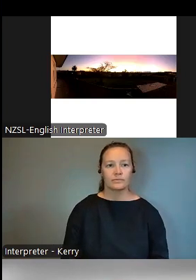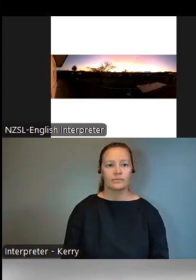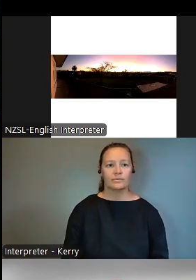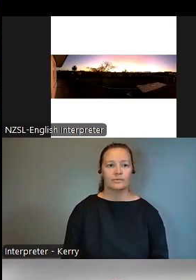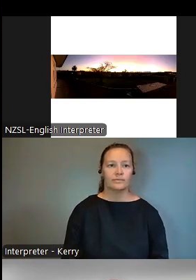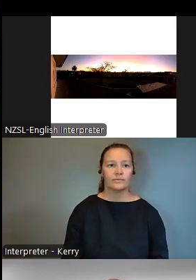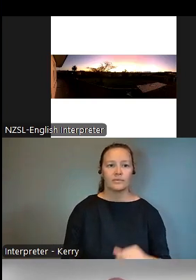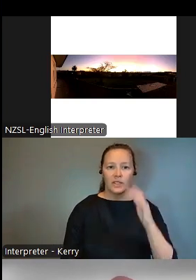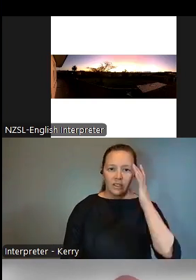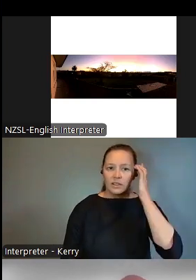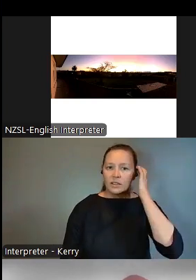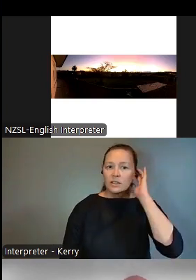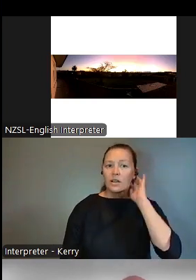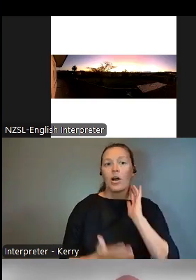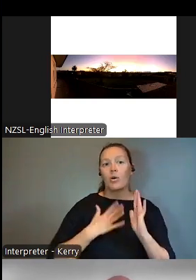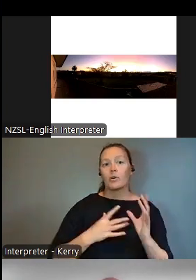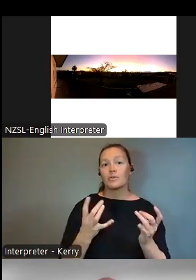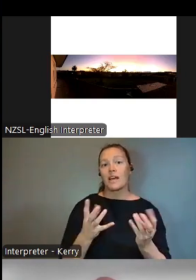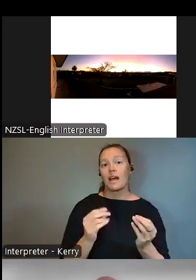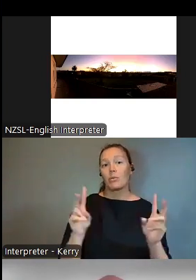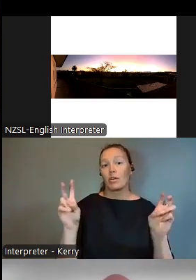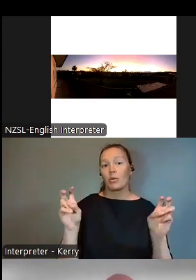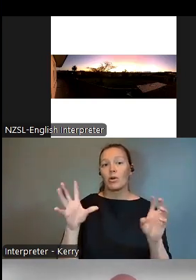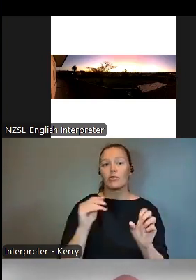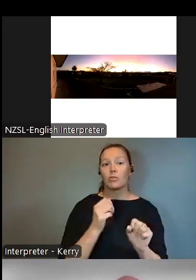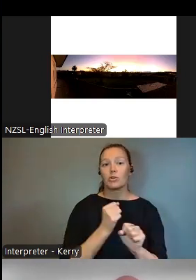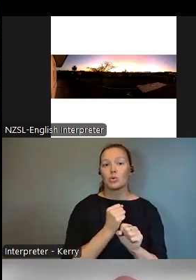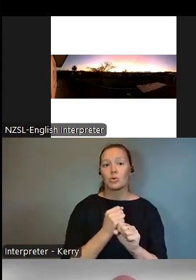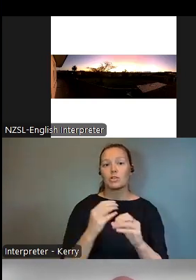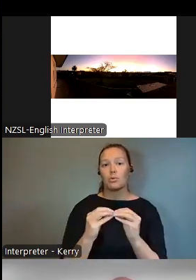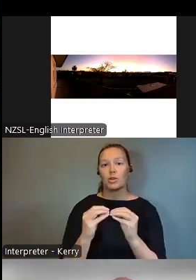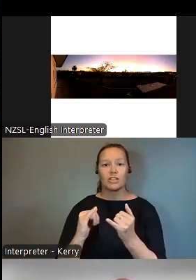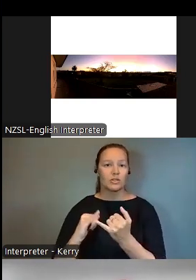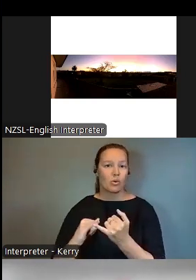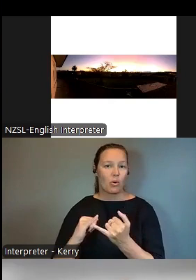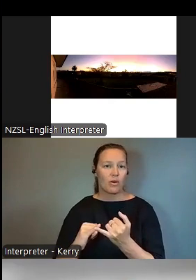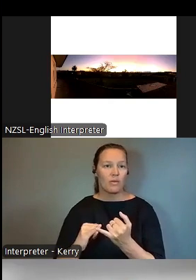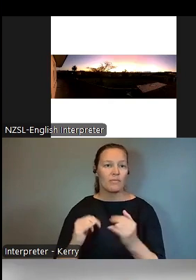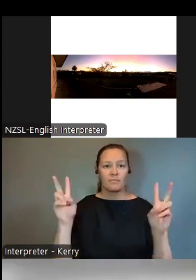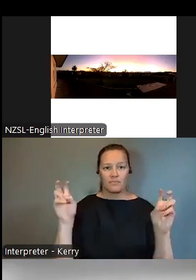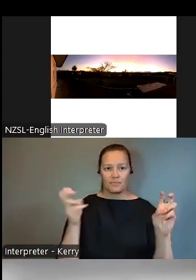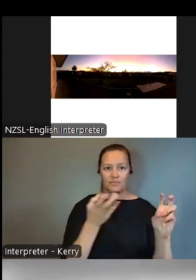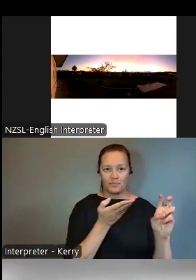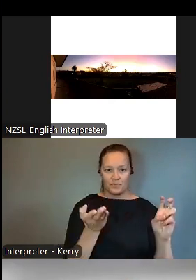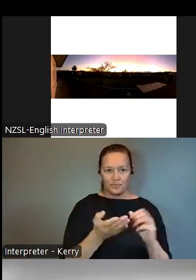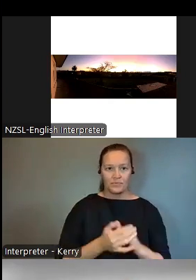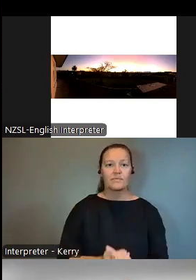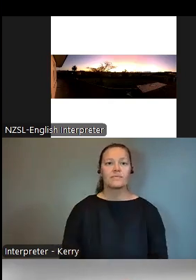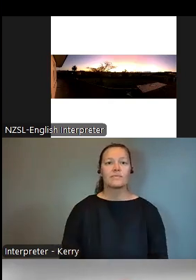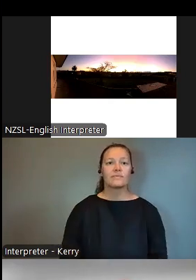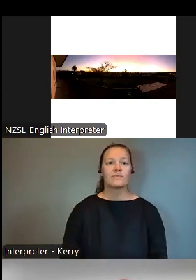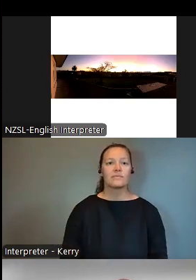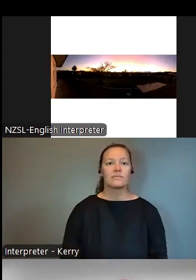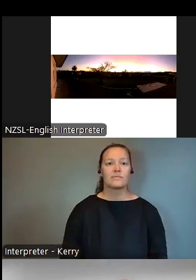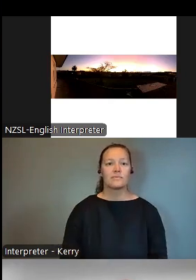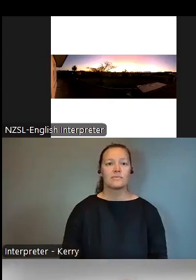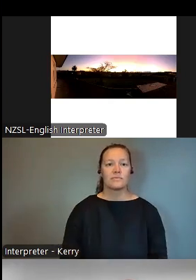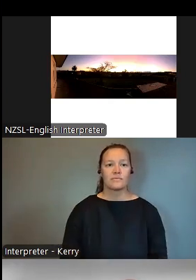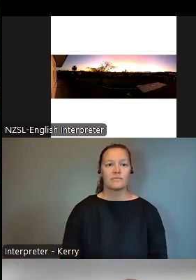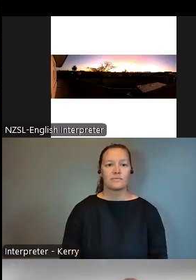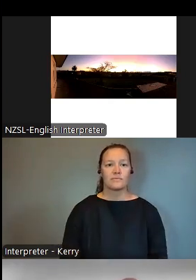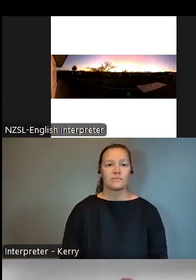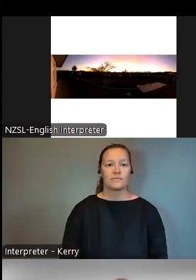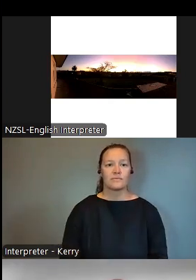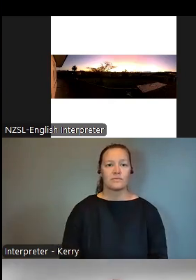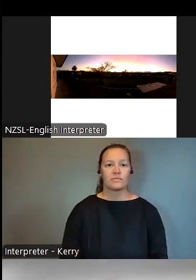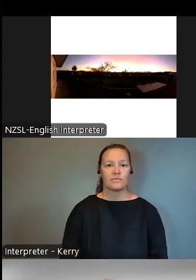I'm going to start with a quotation by George Bernard Shaw: "Progress is impossible without change, and those who cannot change their minds cannot